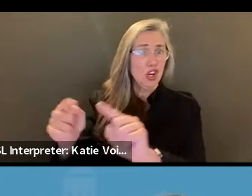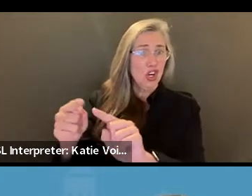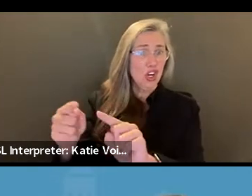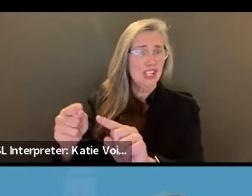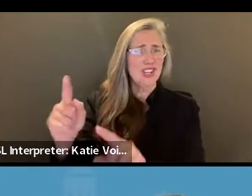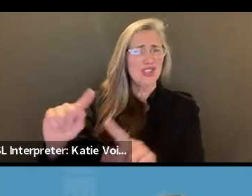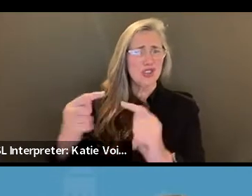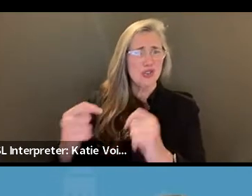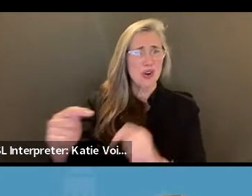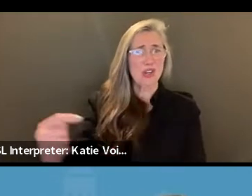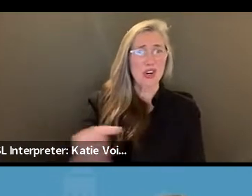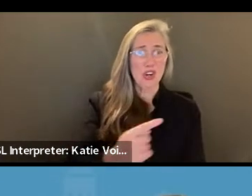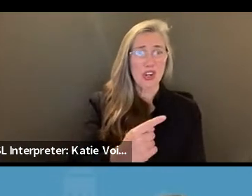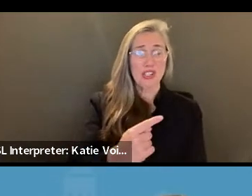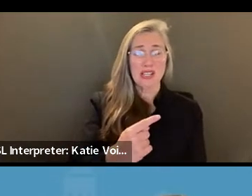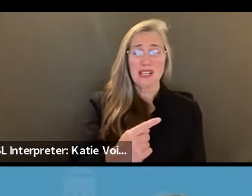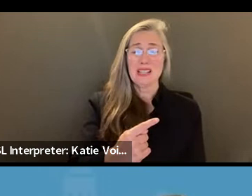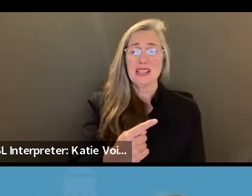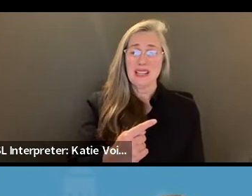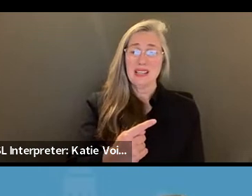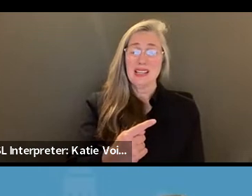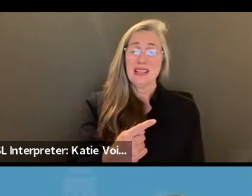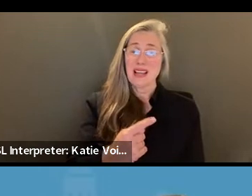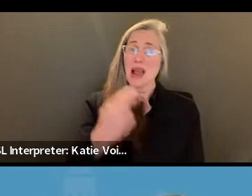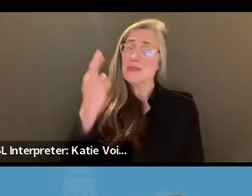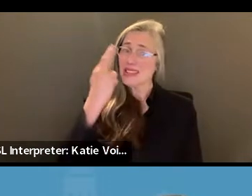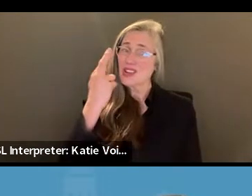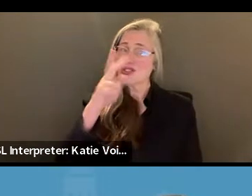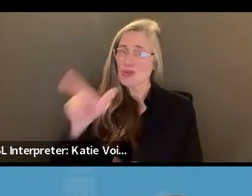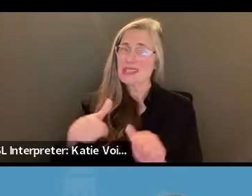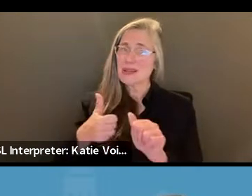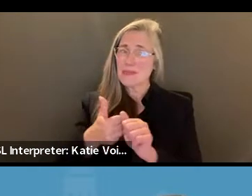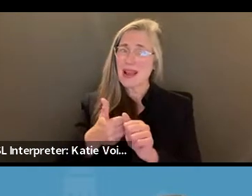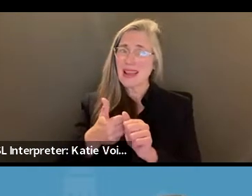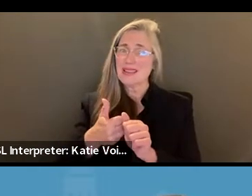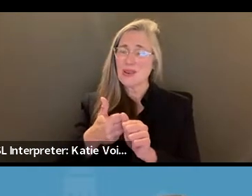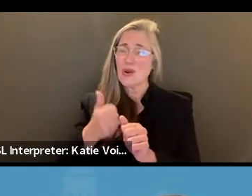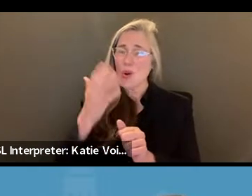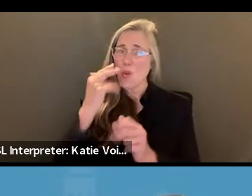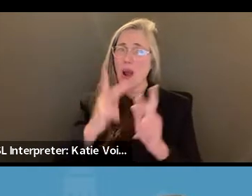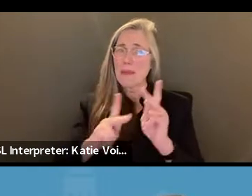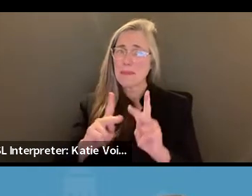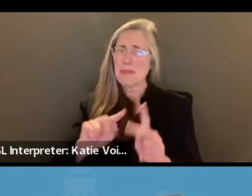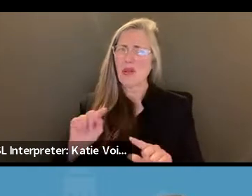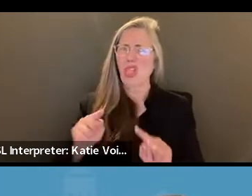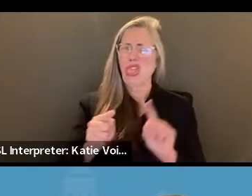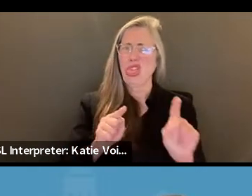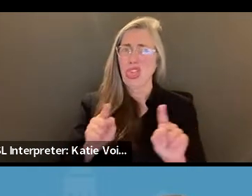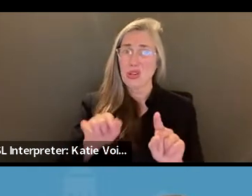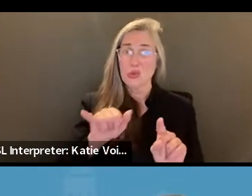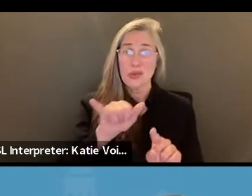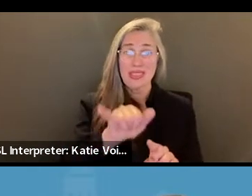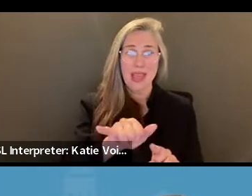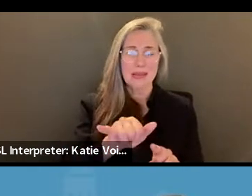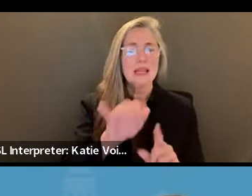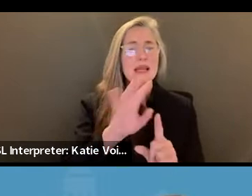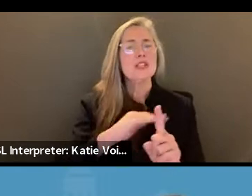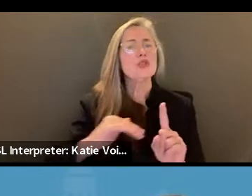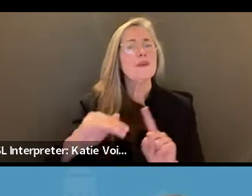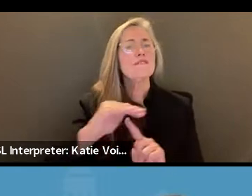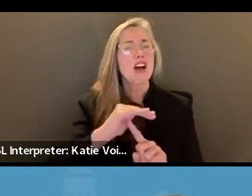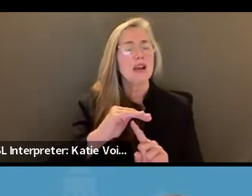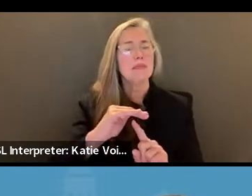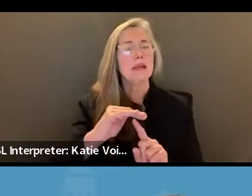There's a root cause for people doing what they do, right? So I think that's important. So environment, what the environment